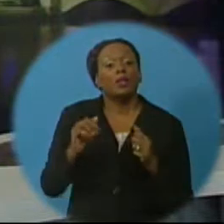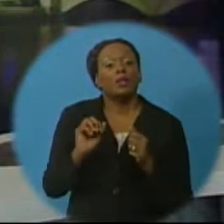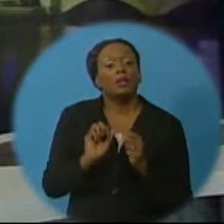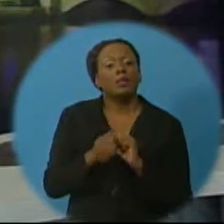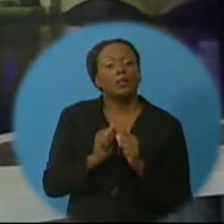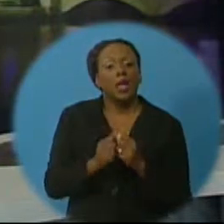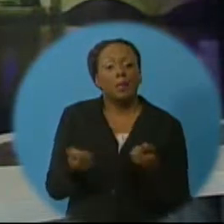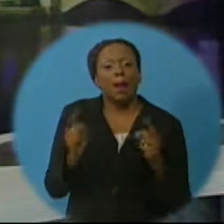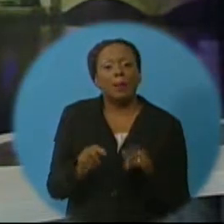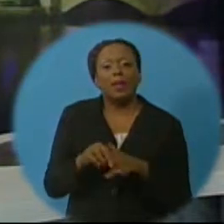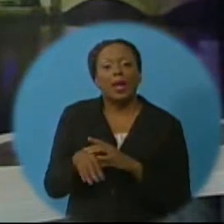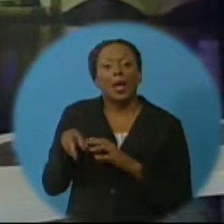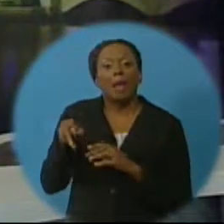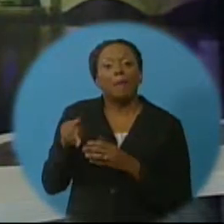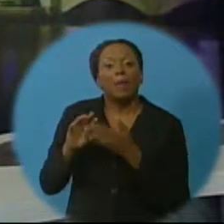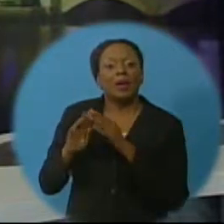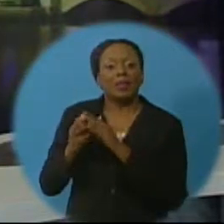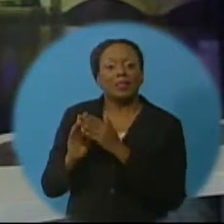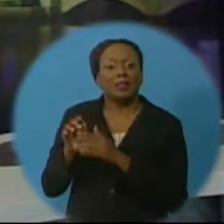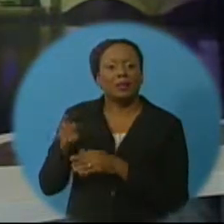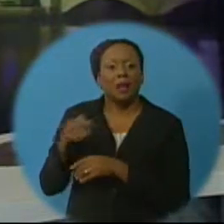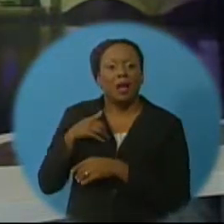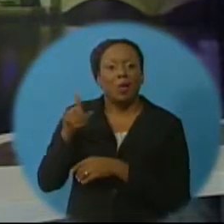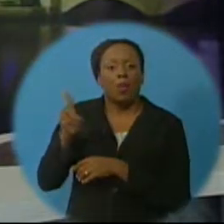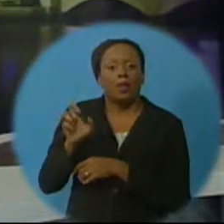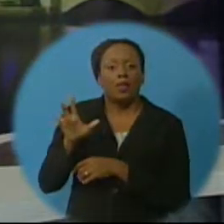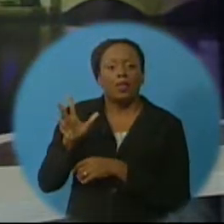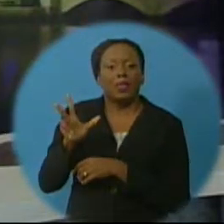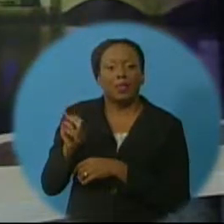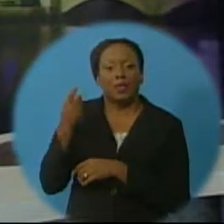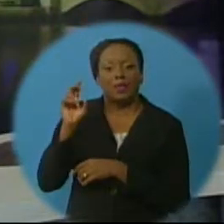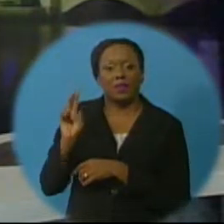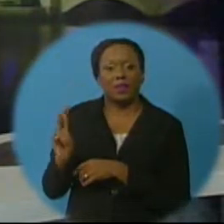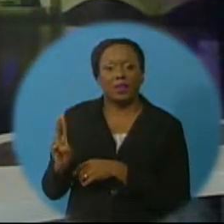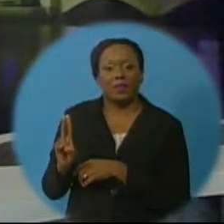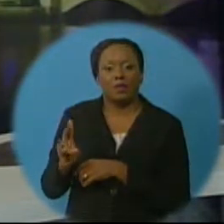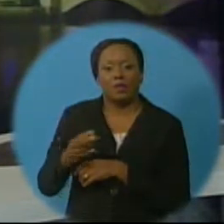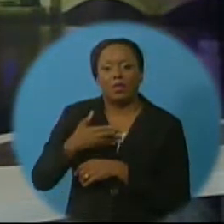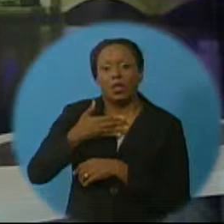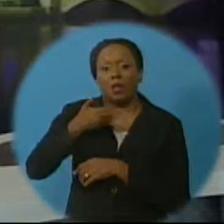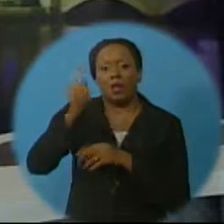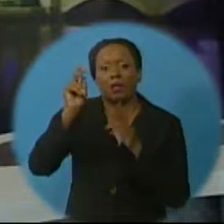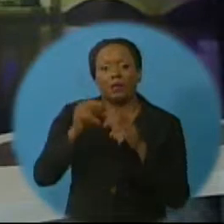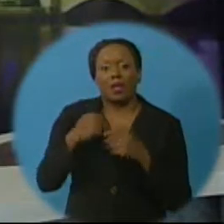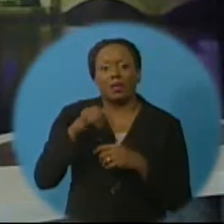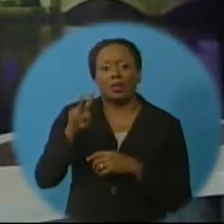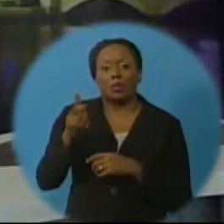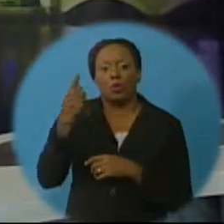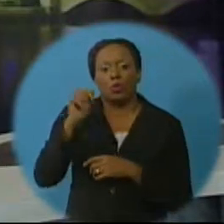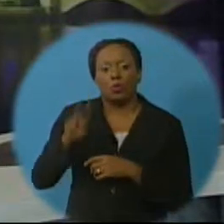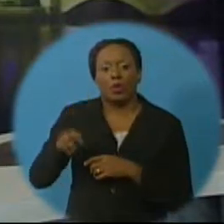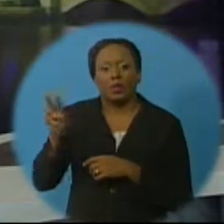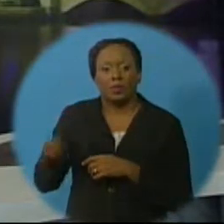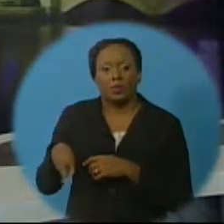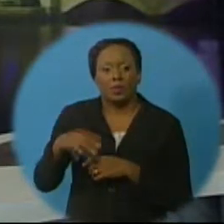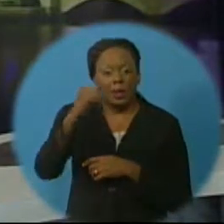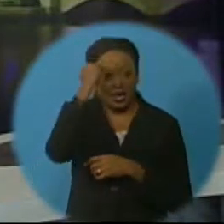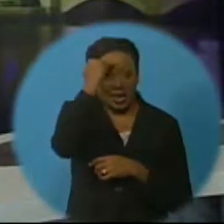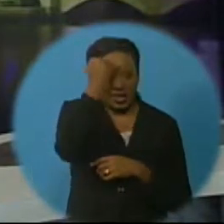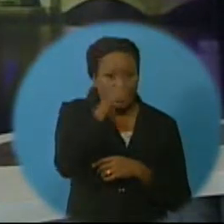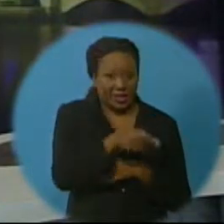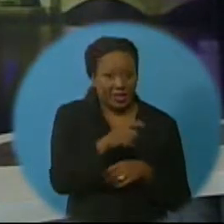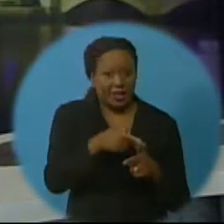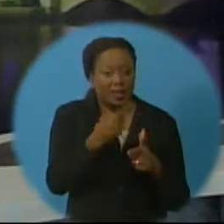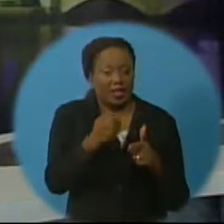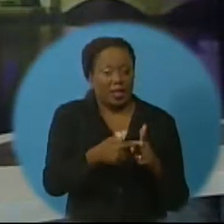to 130 for 7 in their 20 overs, with man of the match Amit Mishra taking 2 for 22. India then